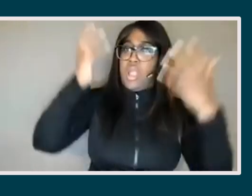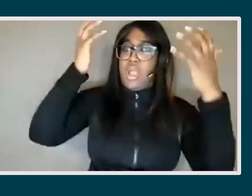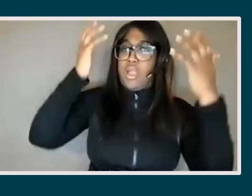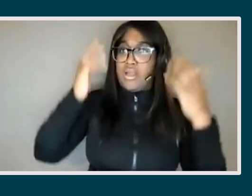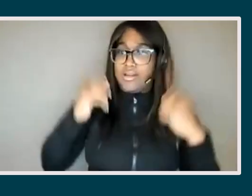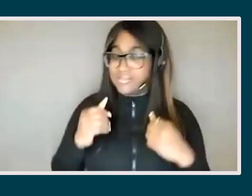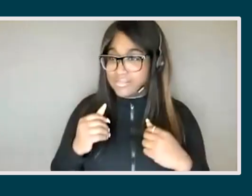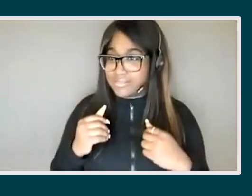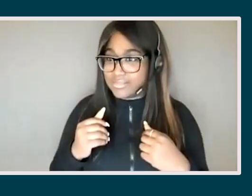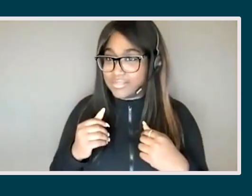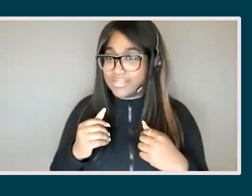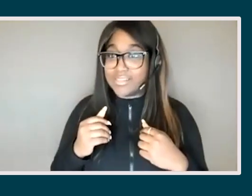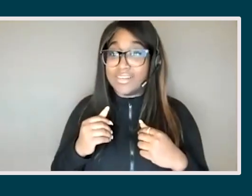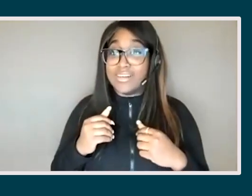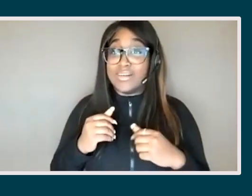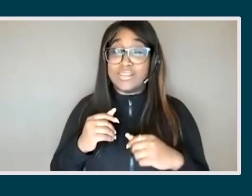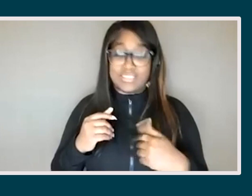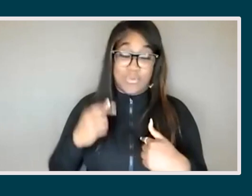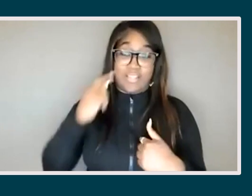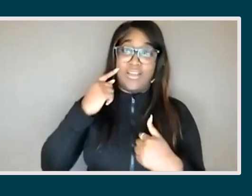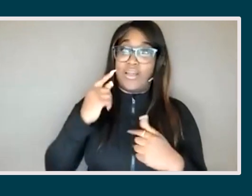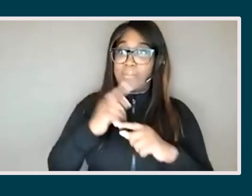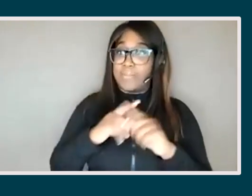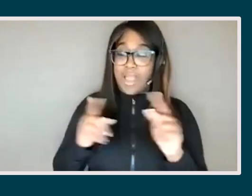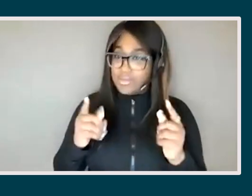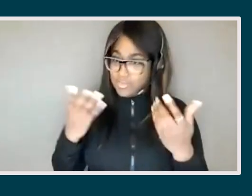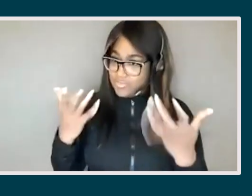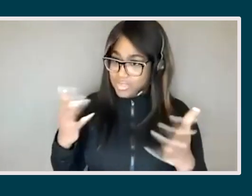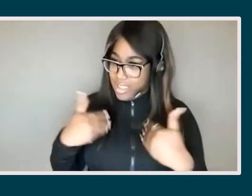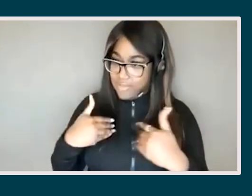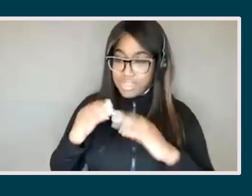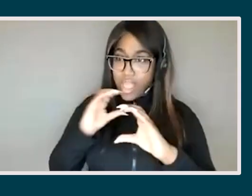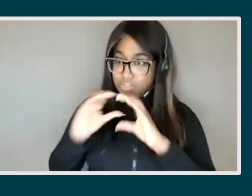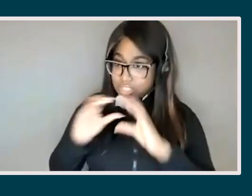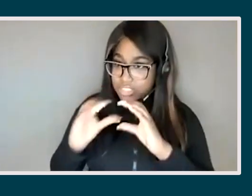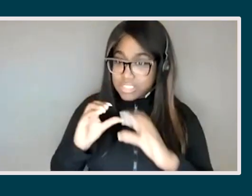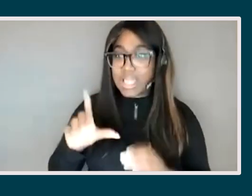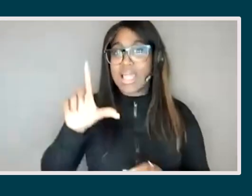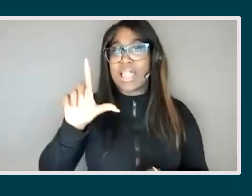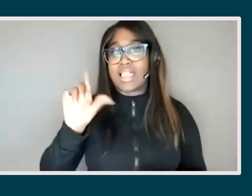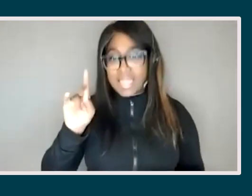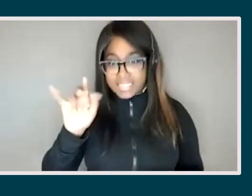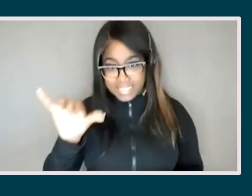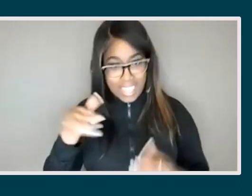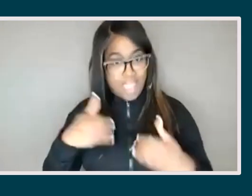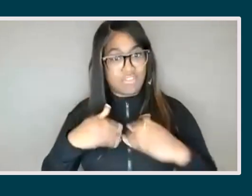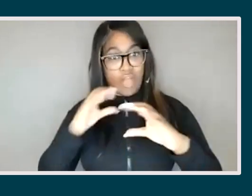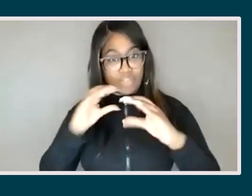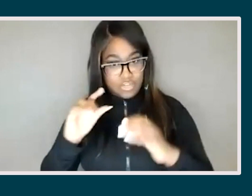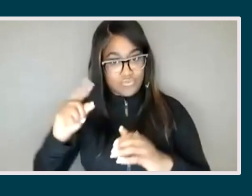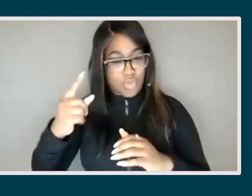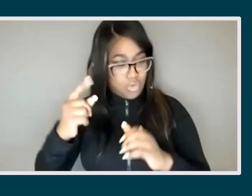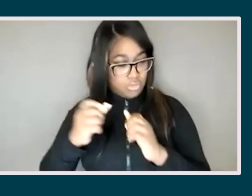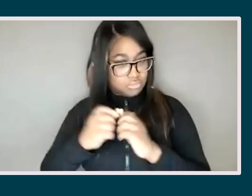gasket. And we had the conversation. Lindsey had the conversation first, because I would always